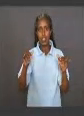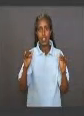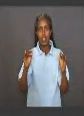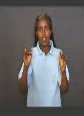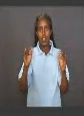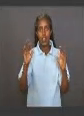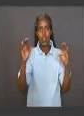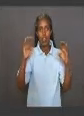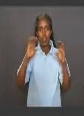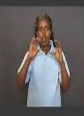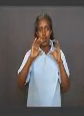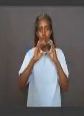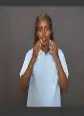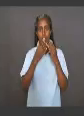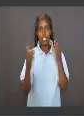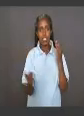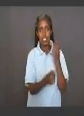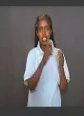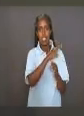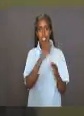congruency and similarity.